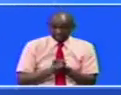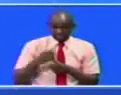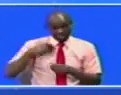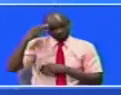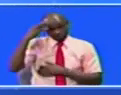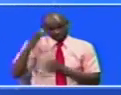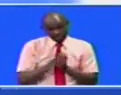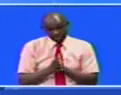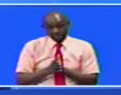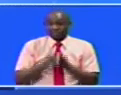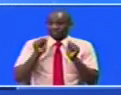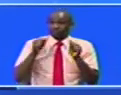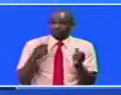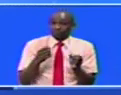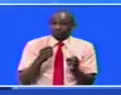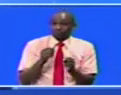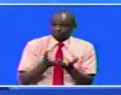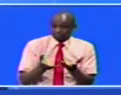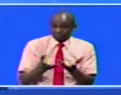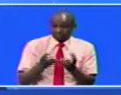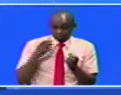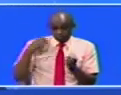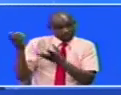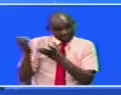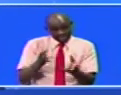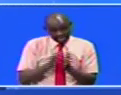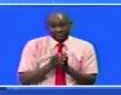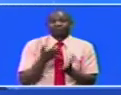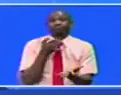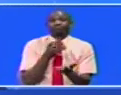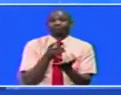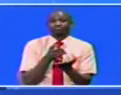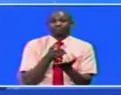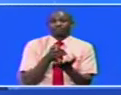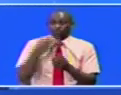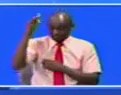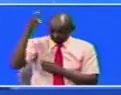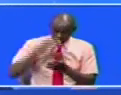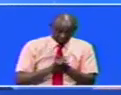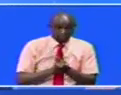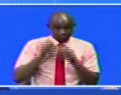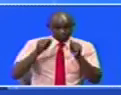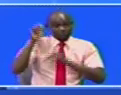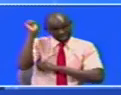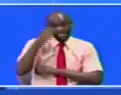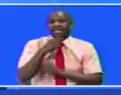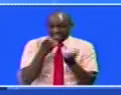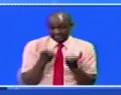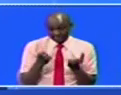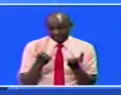future with building the new KAA team that can bring us into the future that Kenya